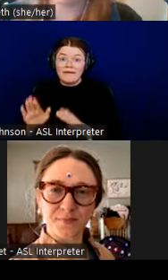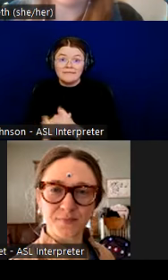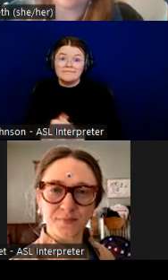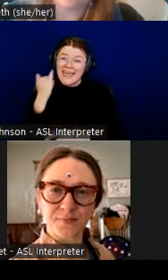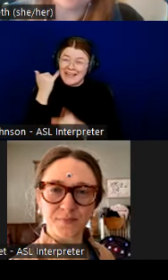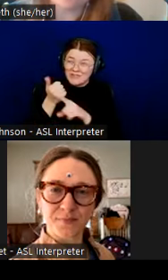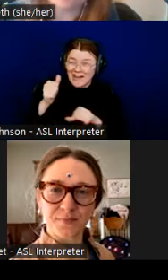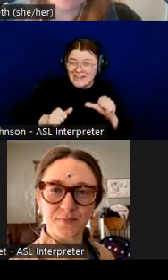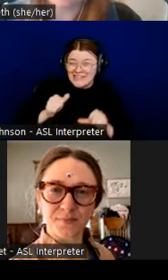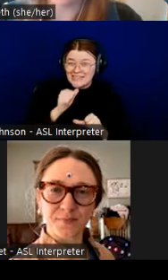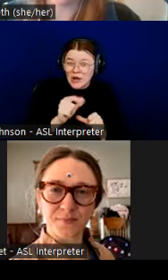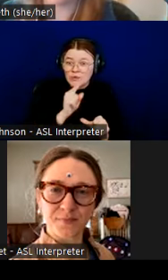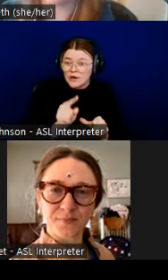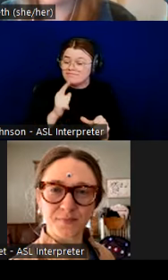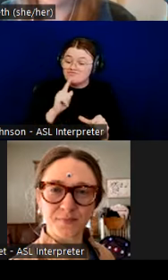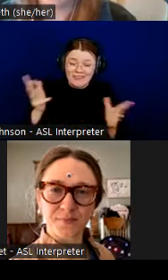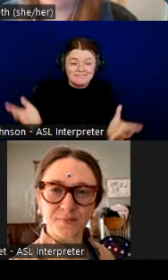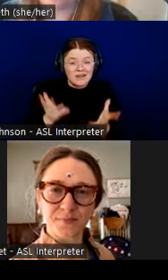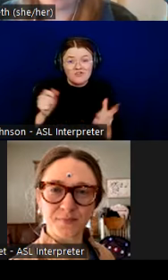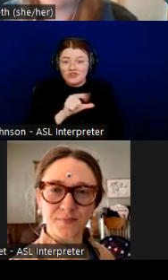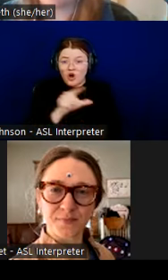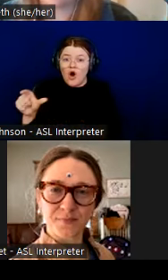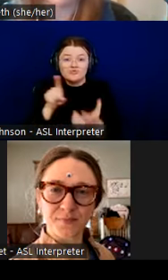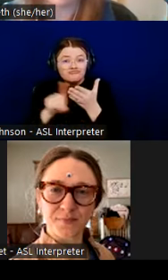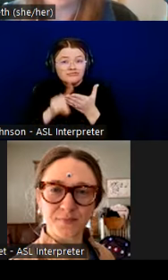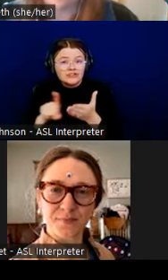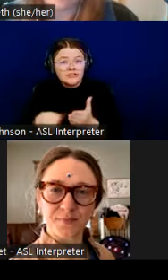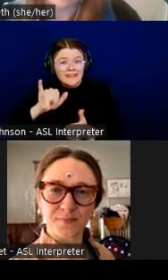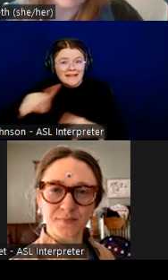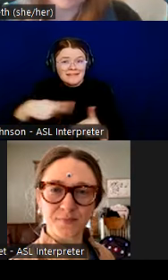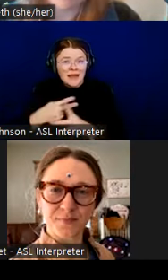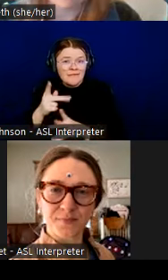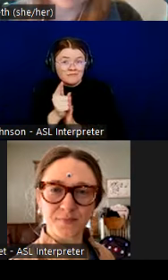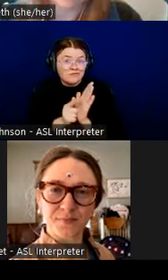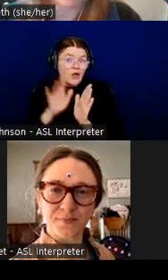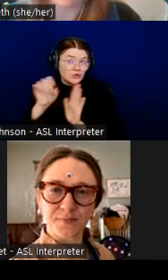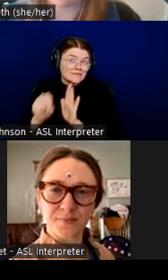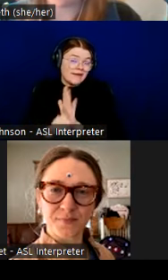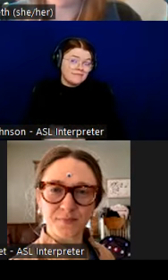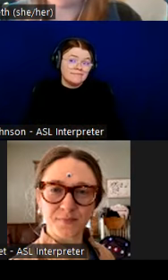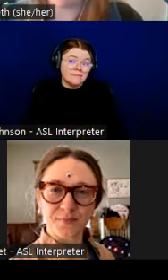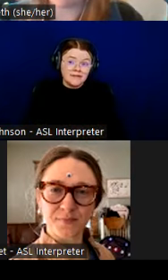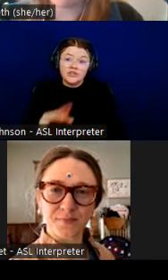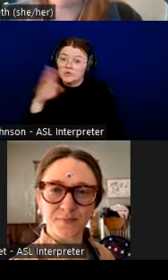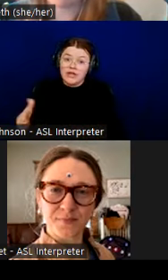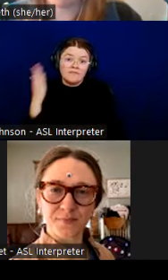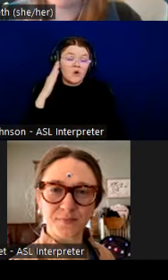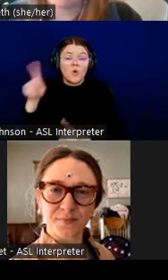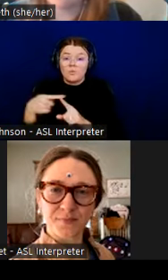I would super encourage you to look up those laws because you never know when somebody you work with is going to need